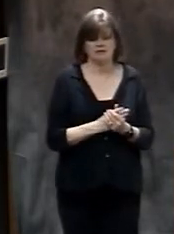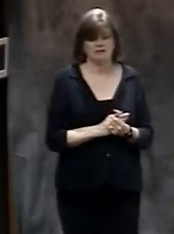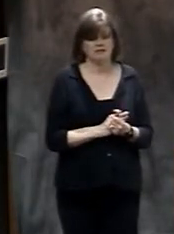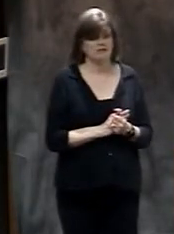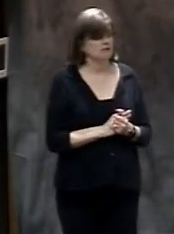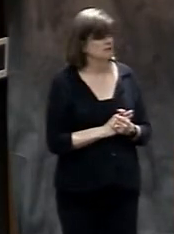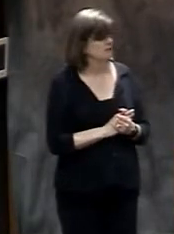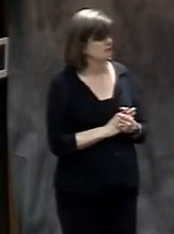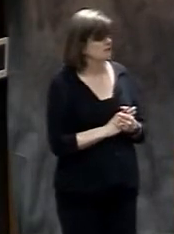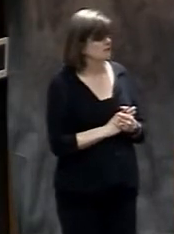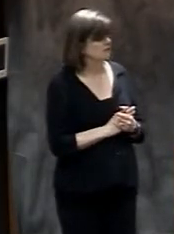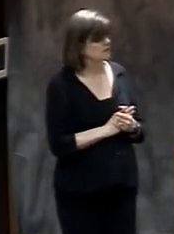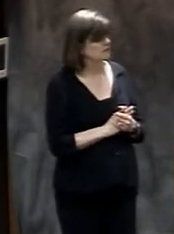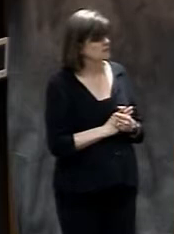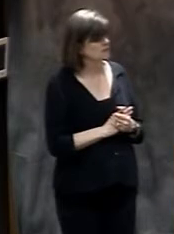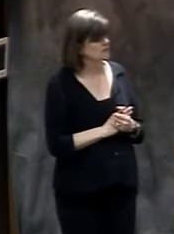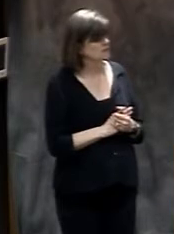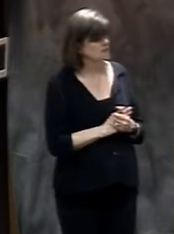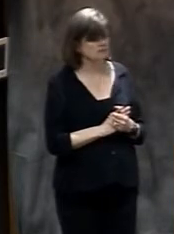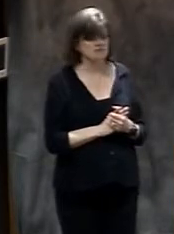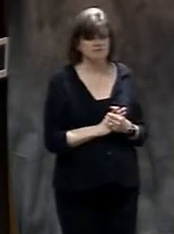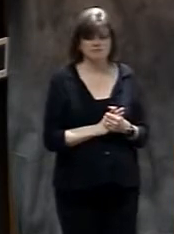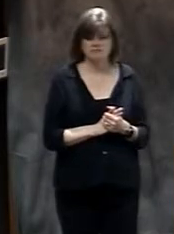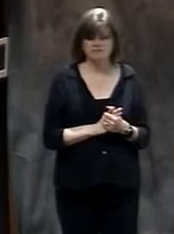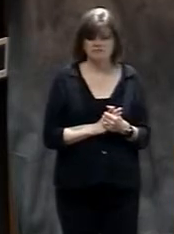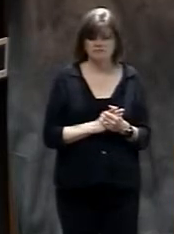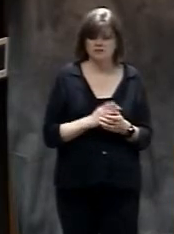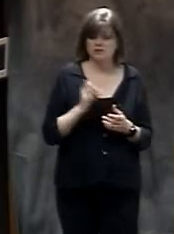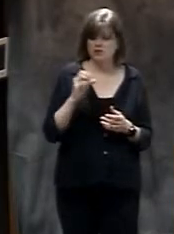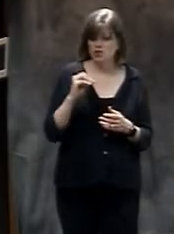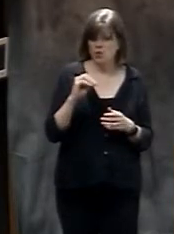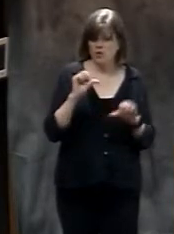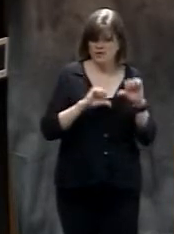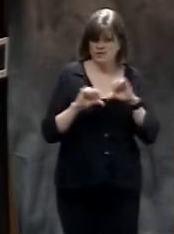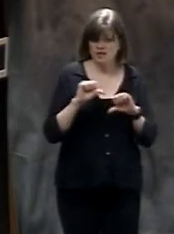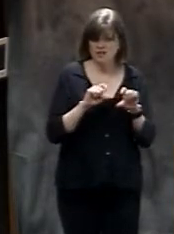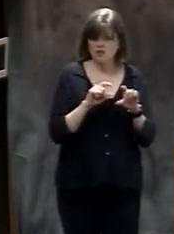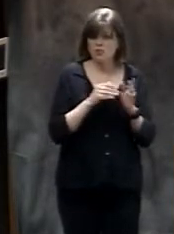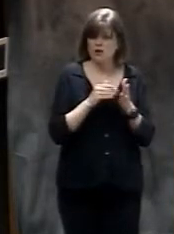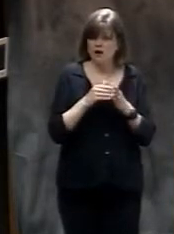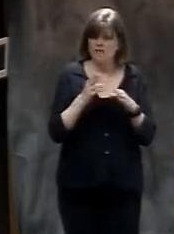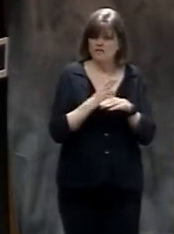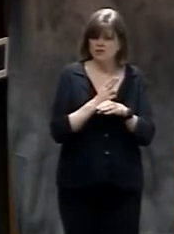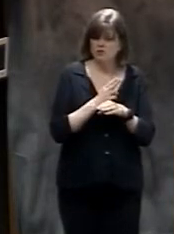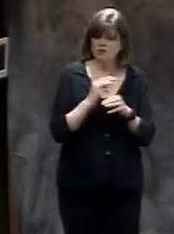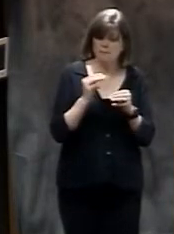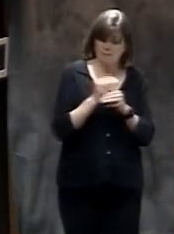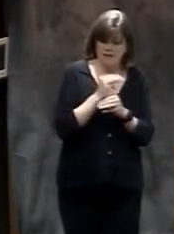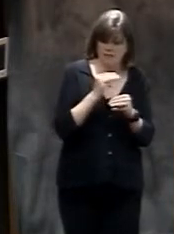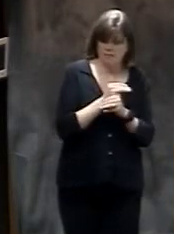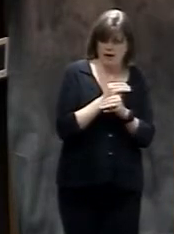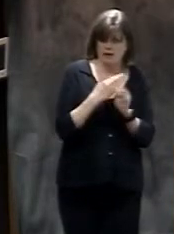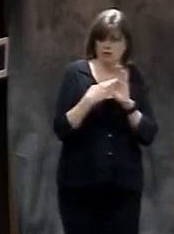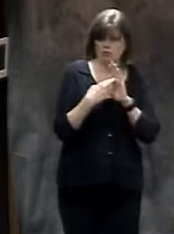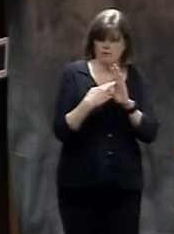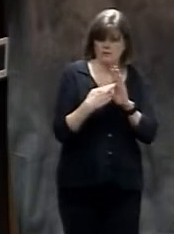so in science, we often use mathematical representations of reality.